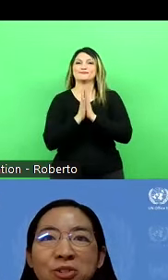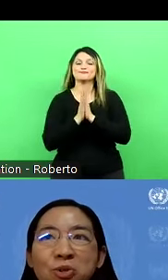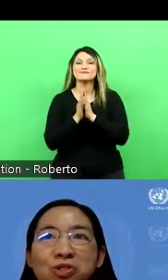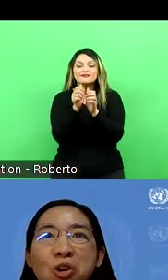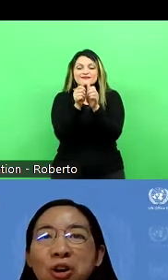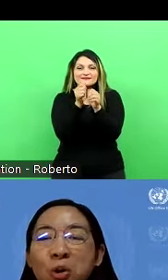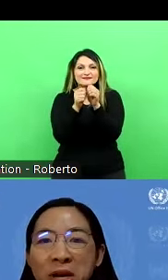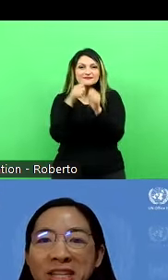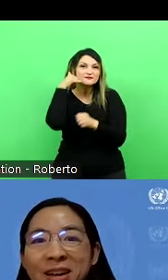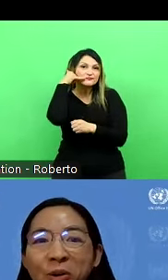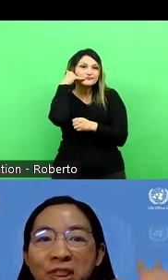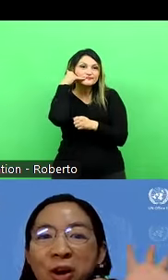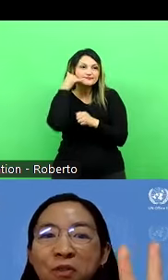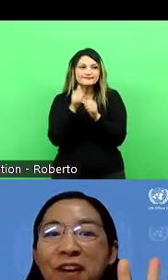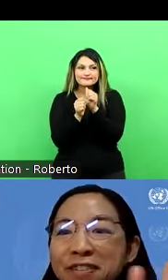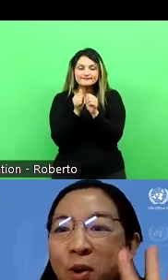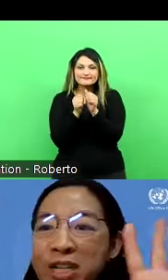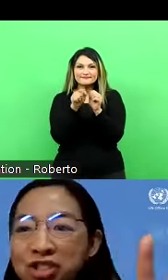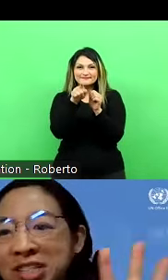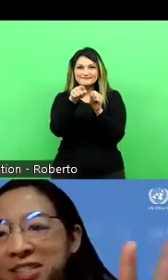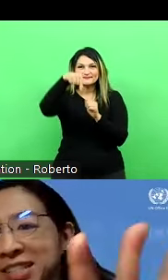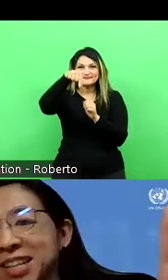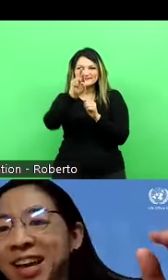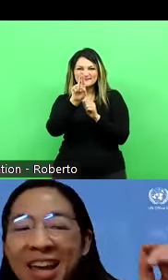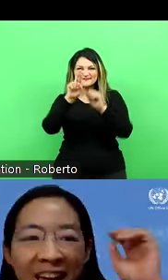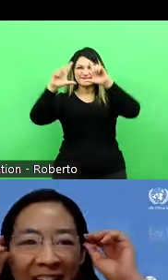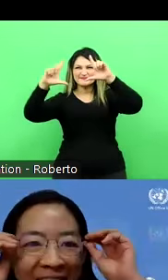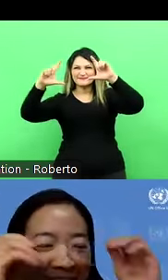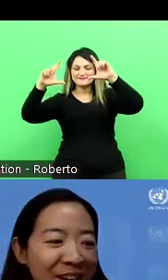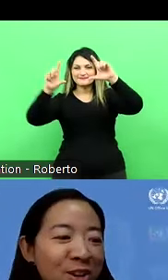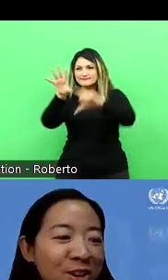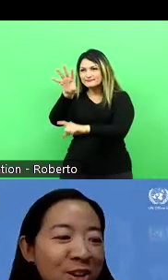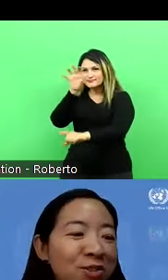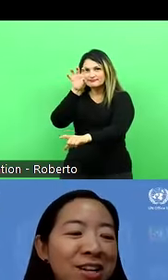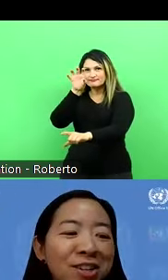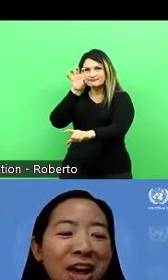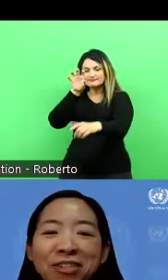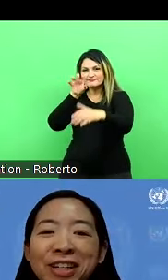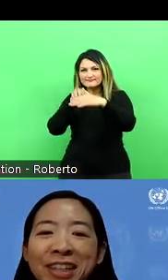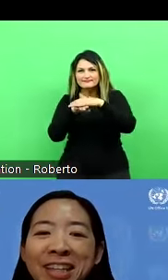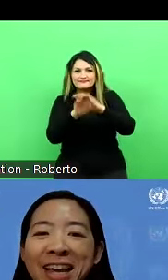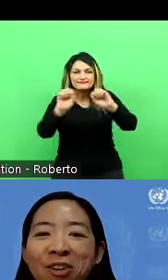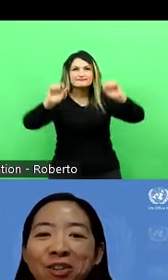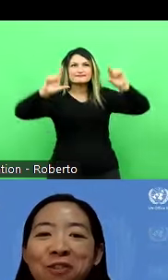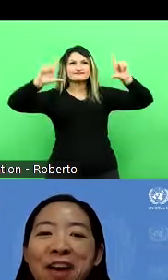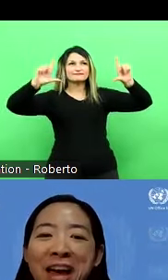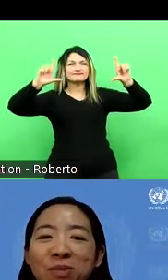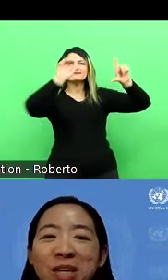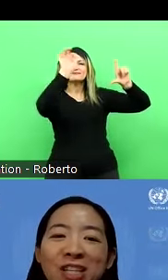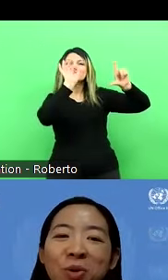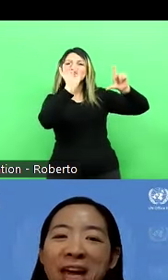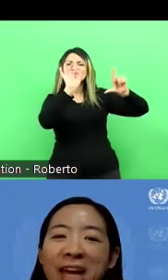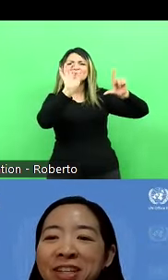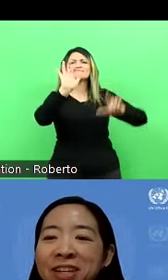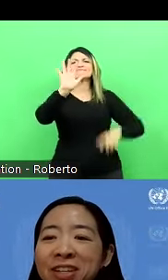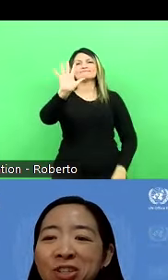We're going to do a short quiz, only 5 questions. And you have to answer accurately and also fast